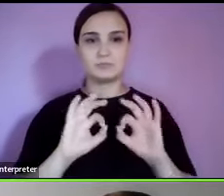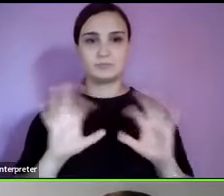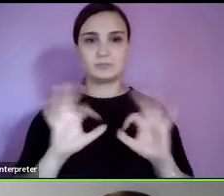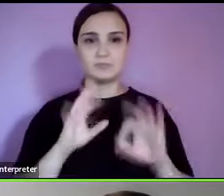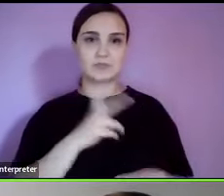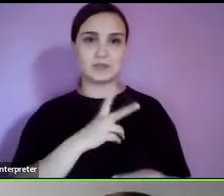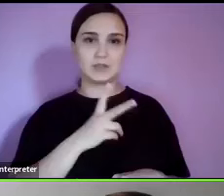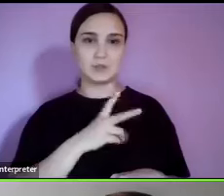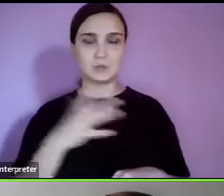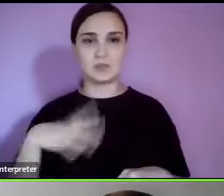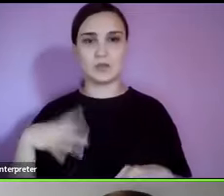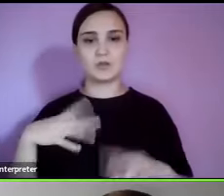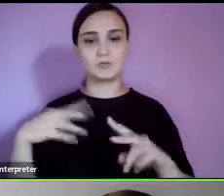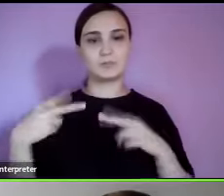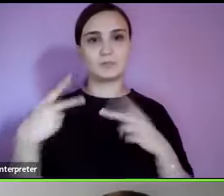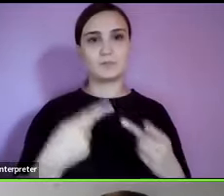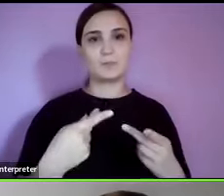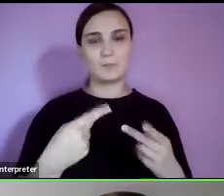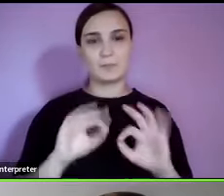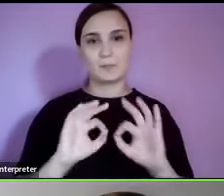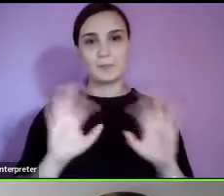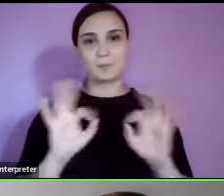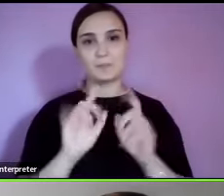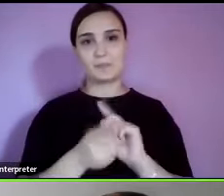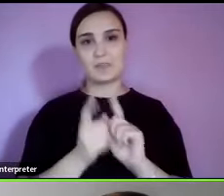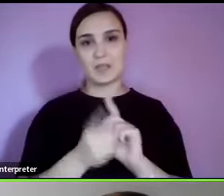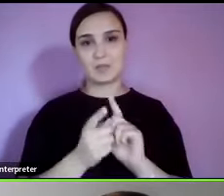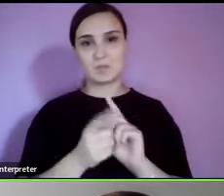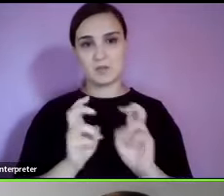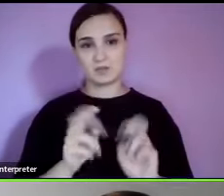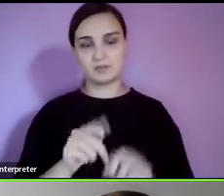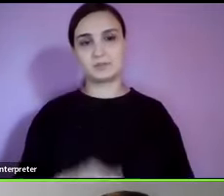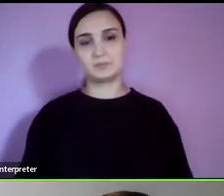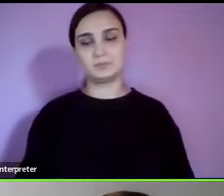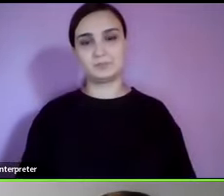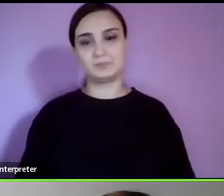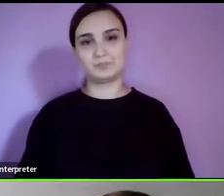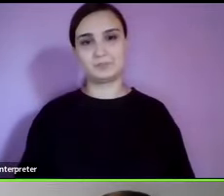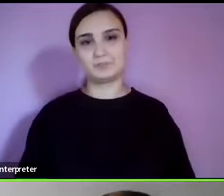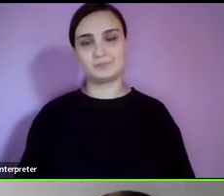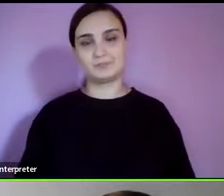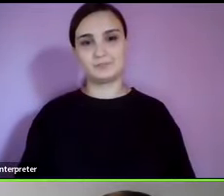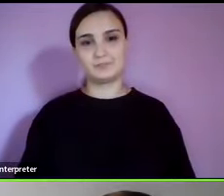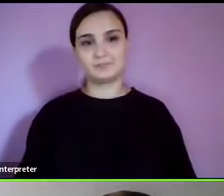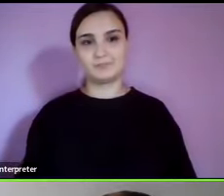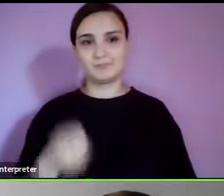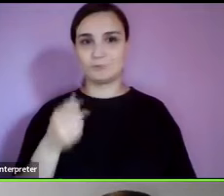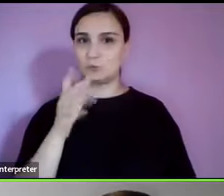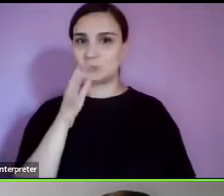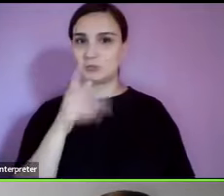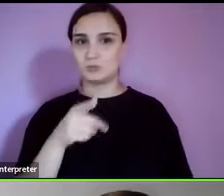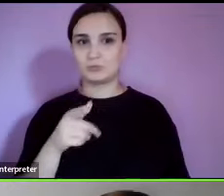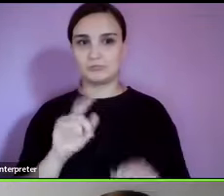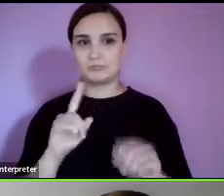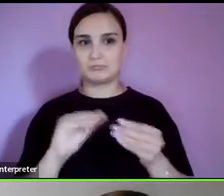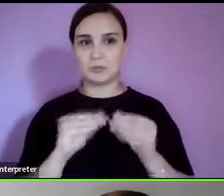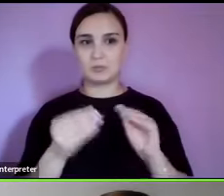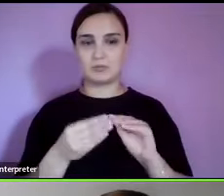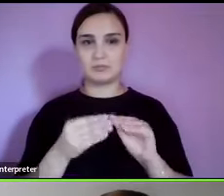kartul targmans zalyan tsiredroit gamogvetisha rogorc